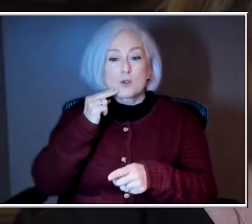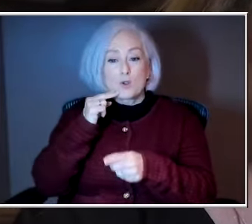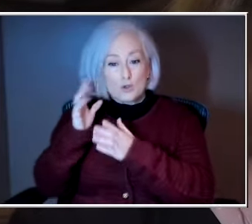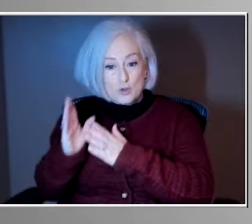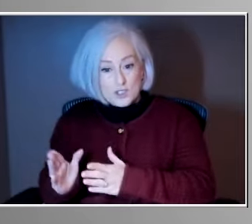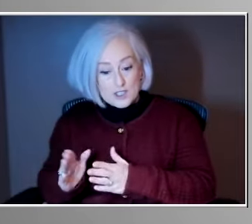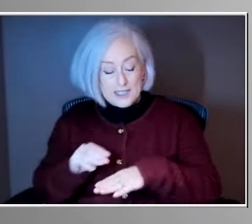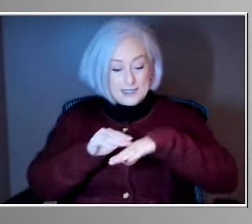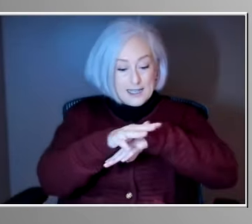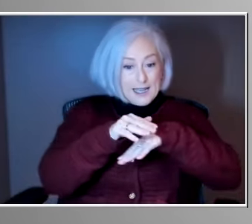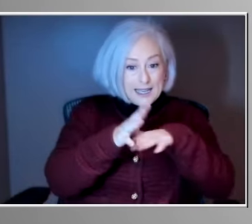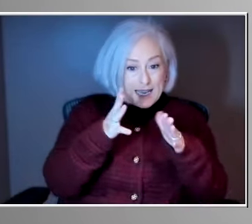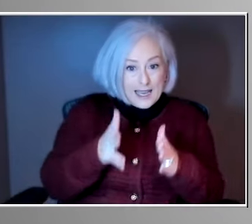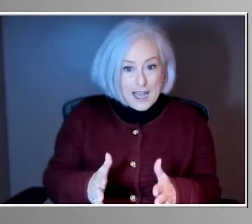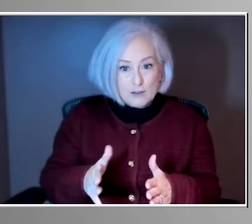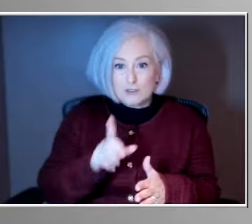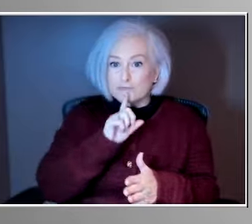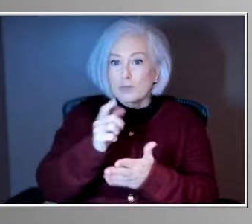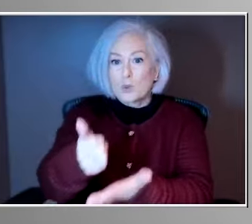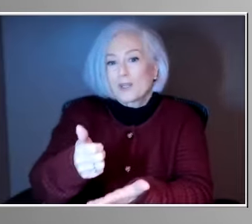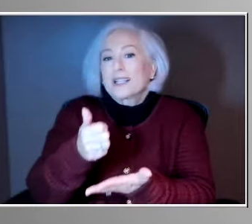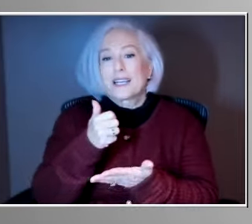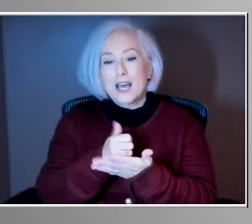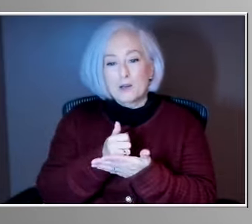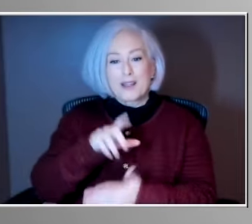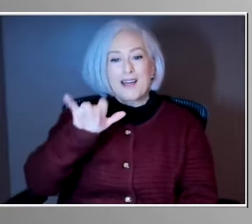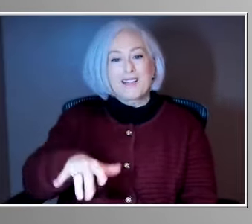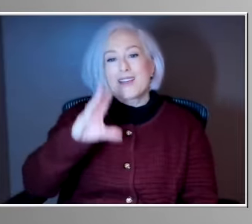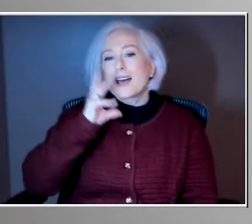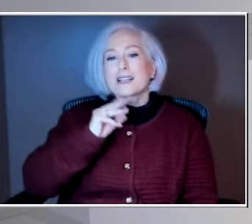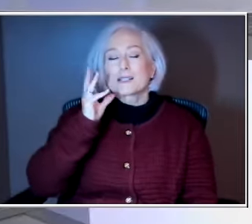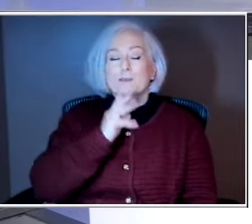whole staff, the whole experience was awesome down there.